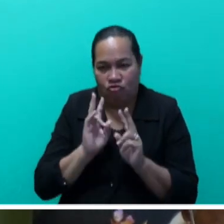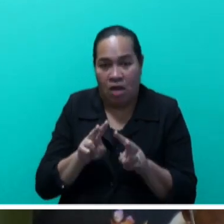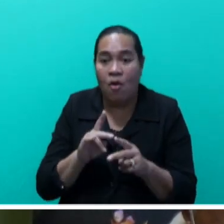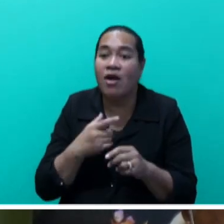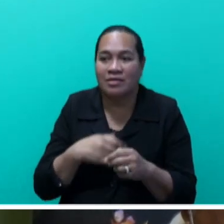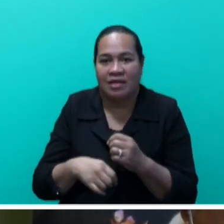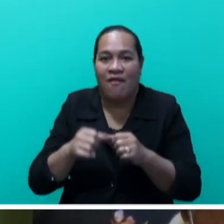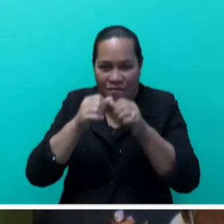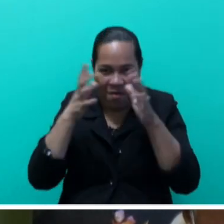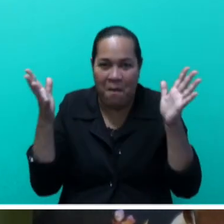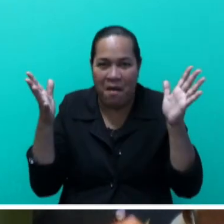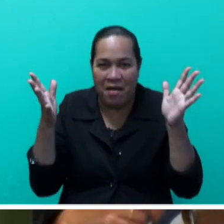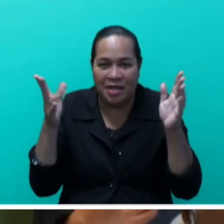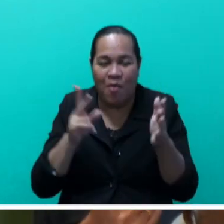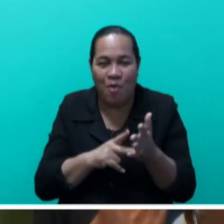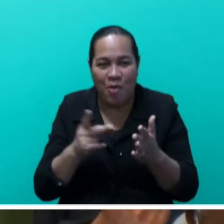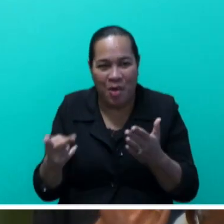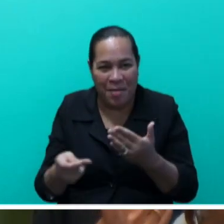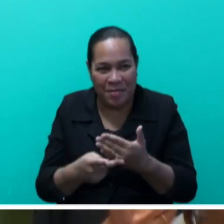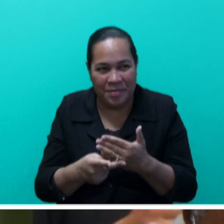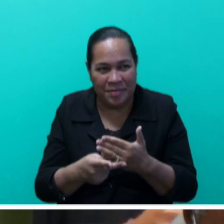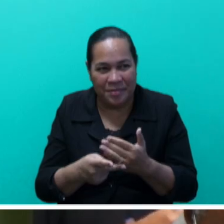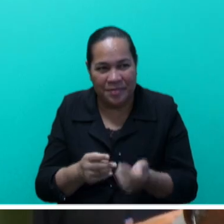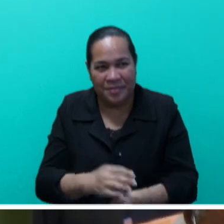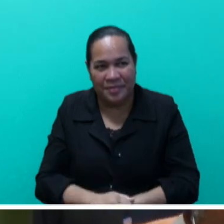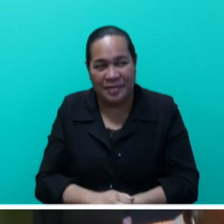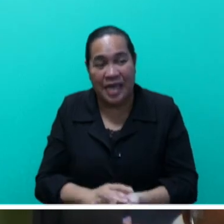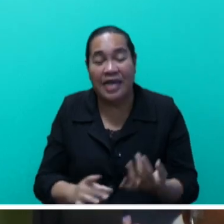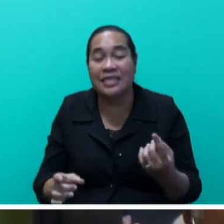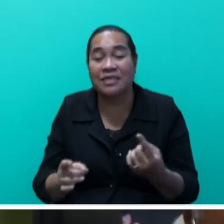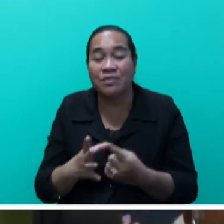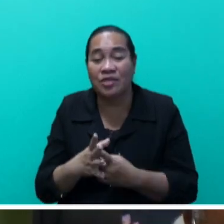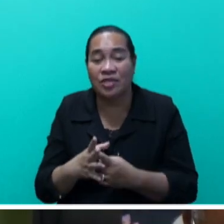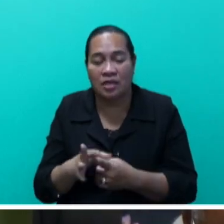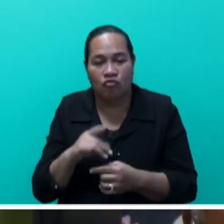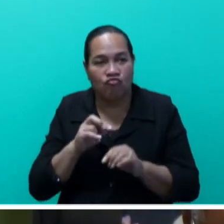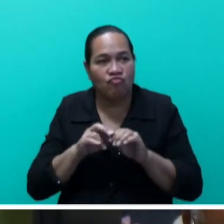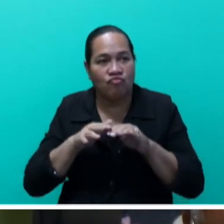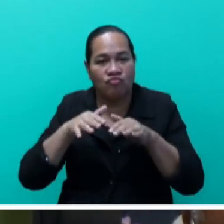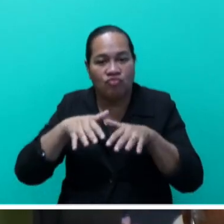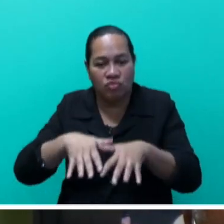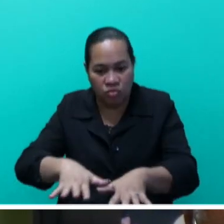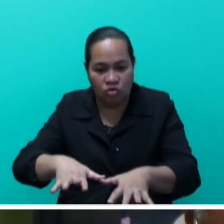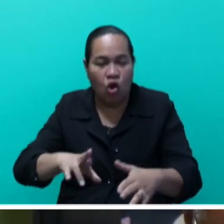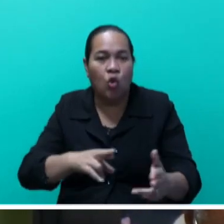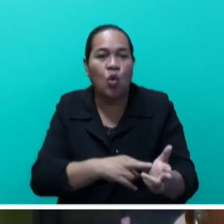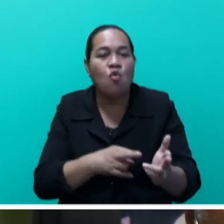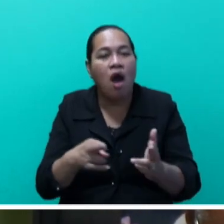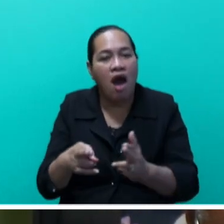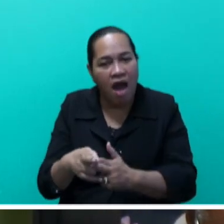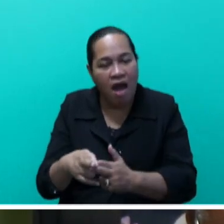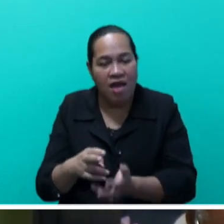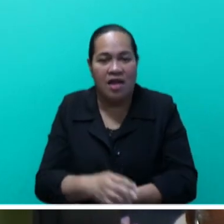popular programs, and particularly the fact that they reach right into the rural